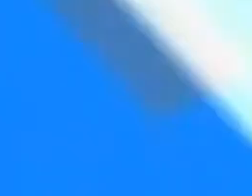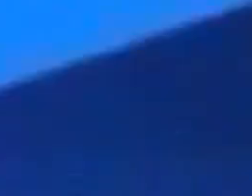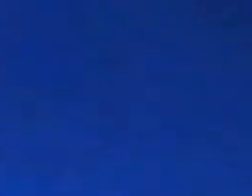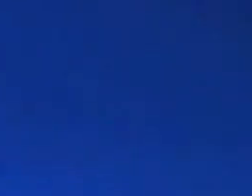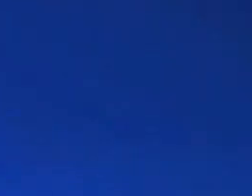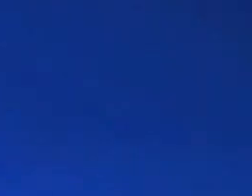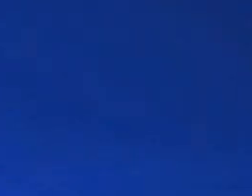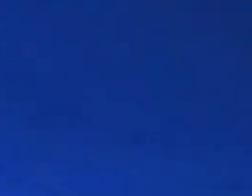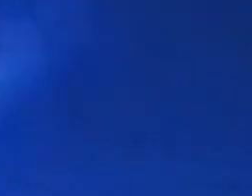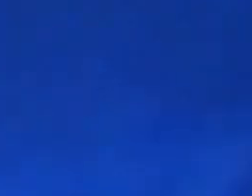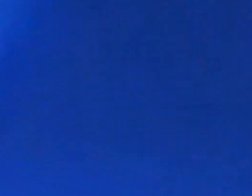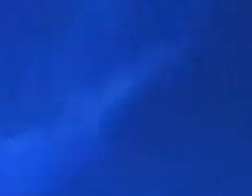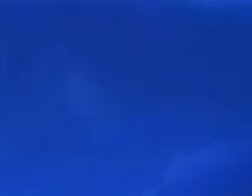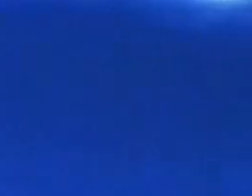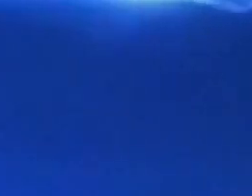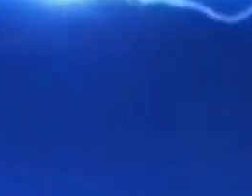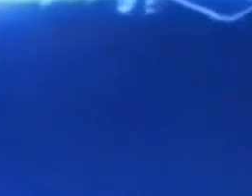This is KTN News.